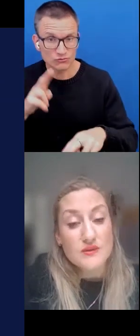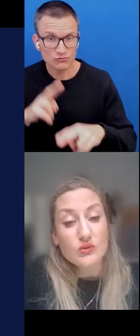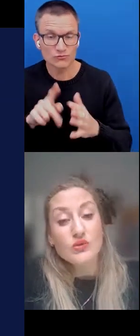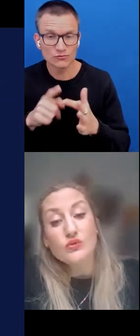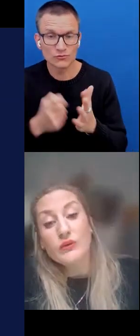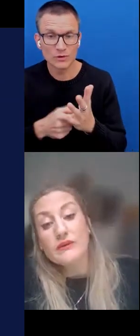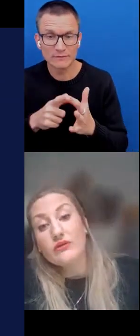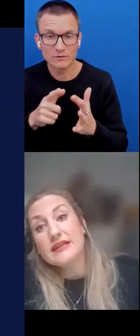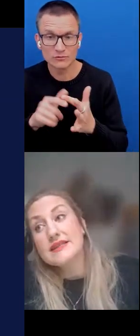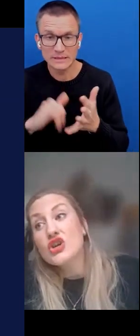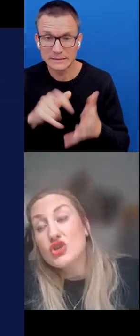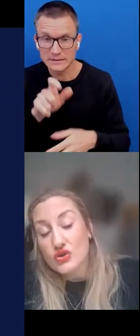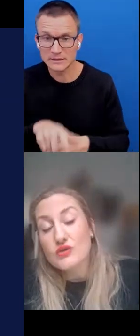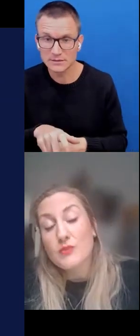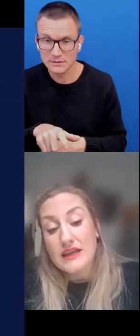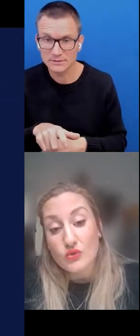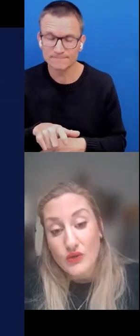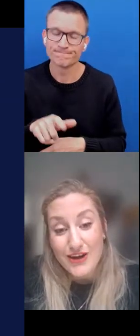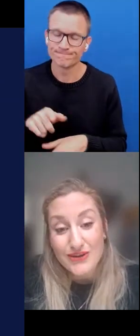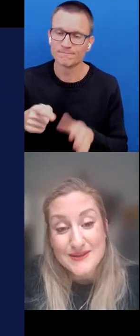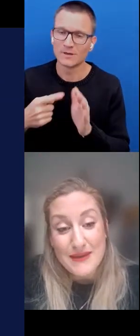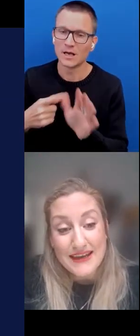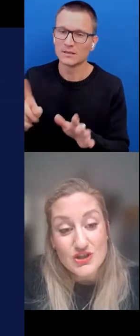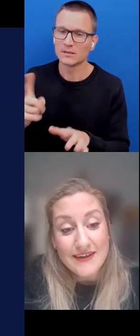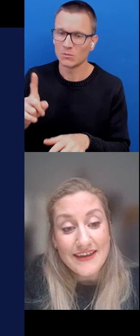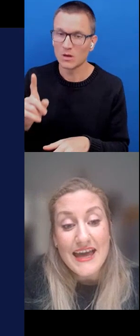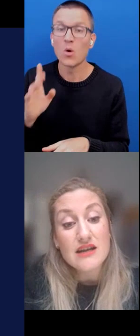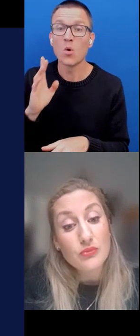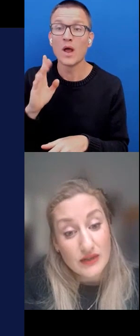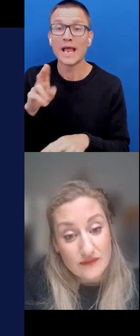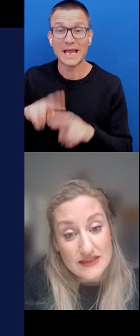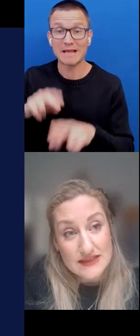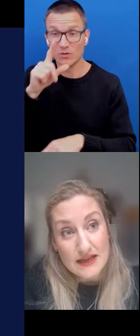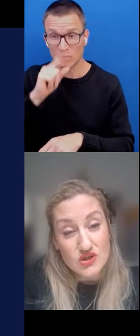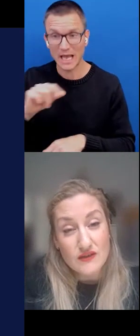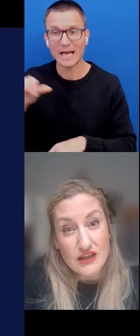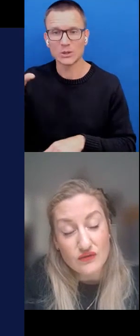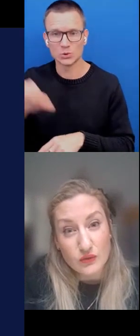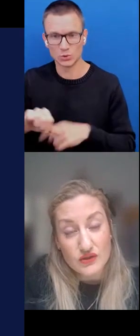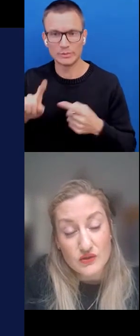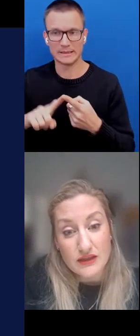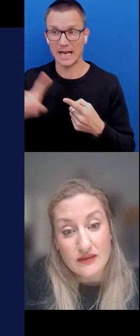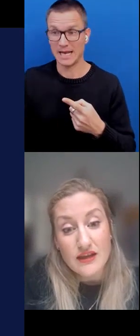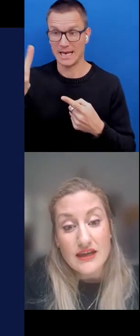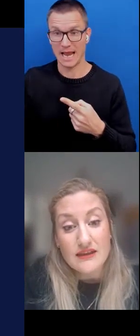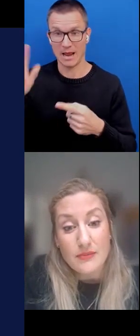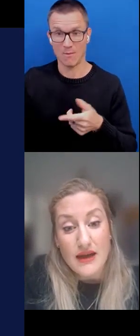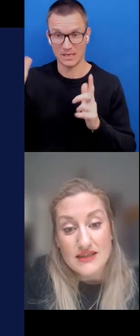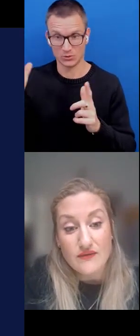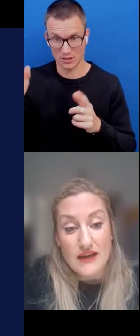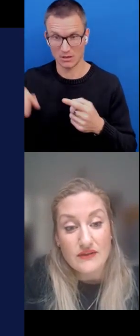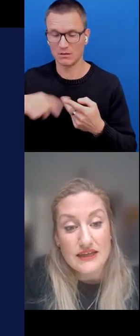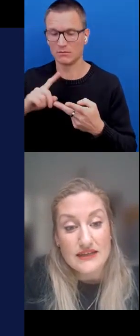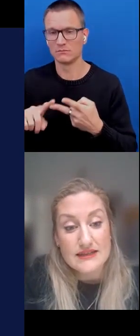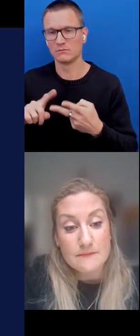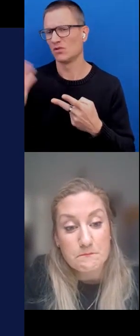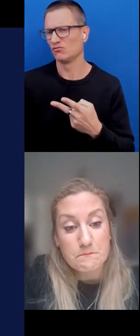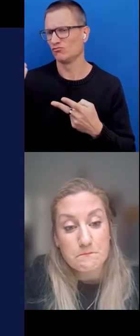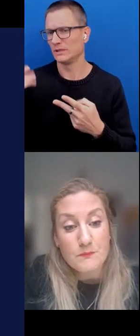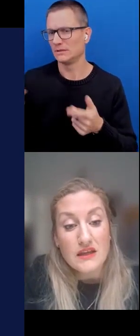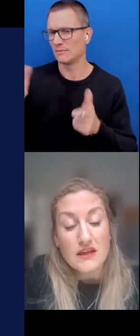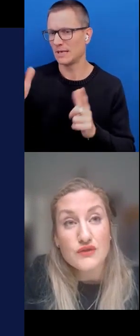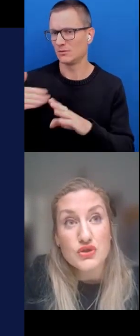wherever possible, your referees should be your current manager and a previous manager that you've worked with in the past 5